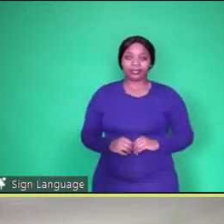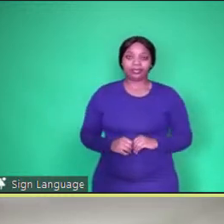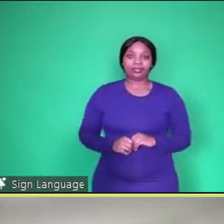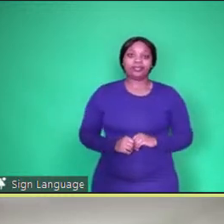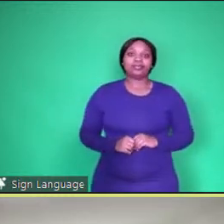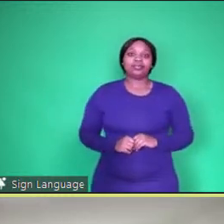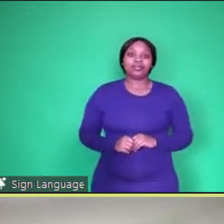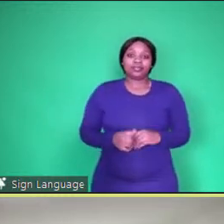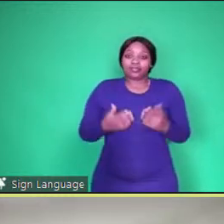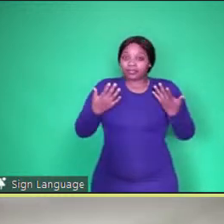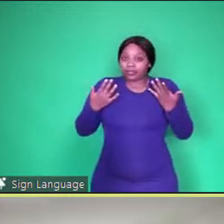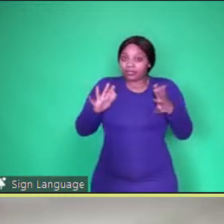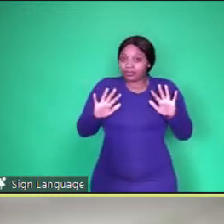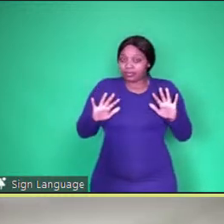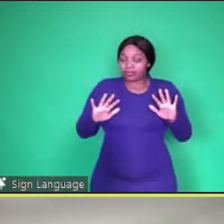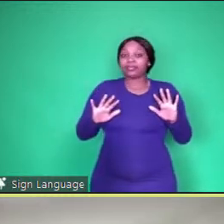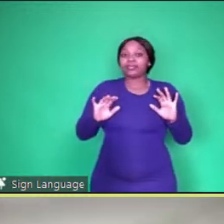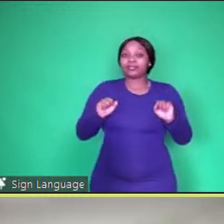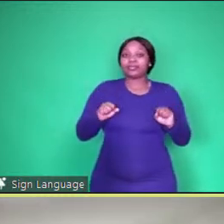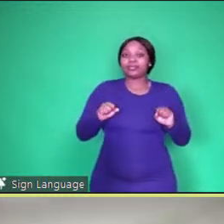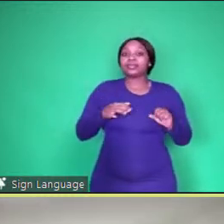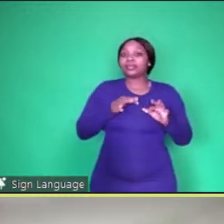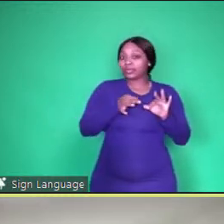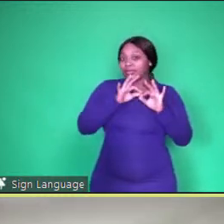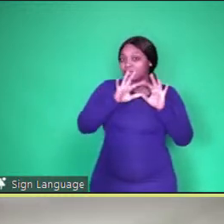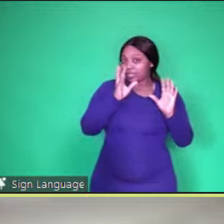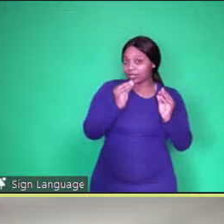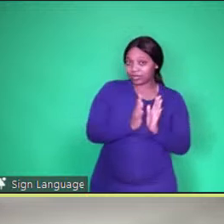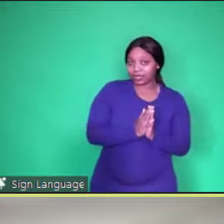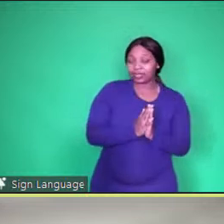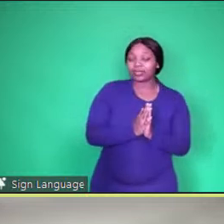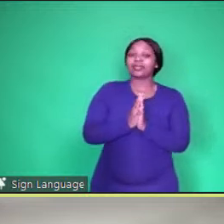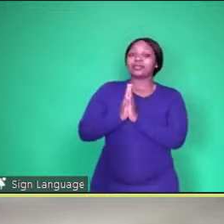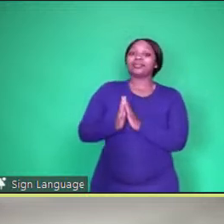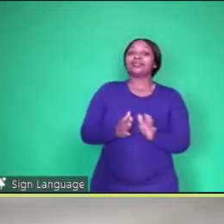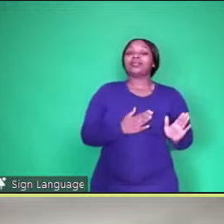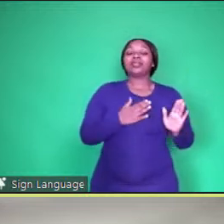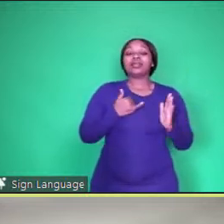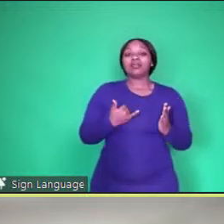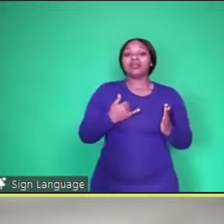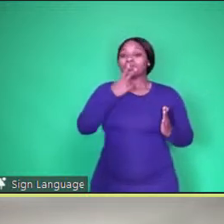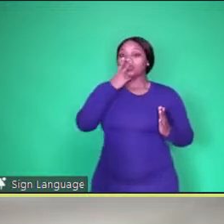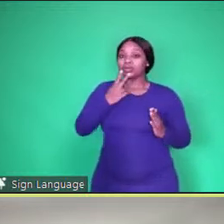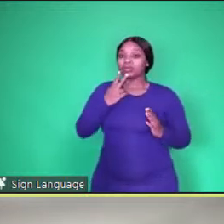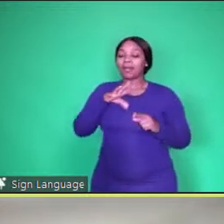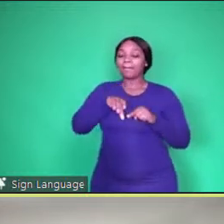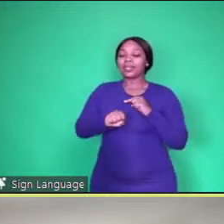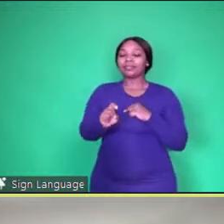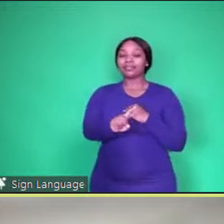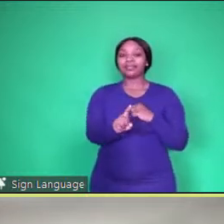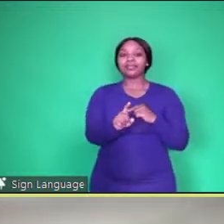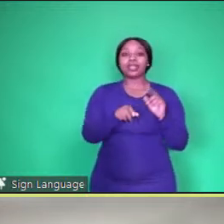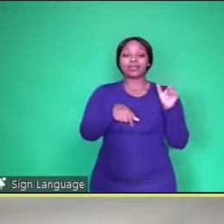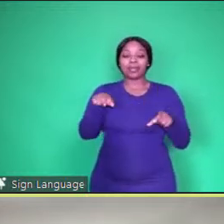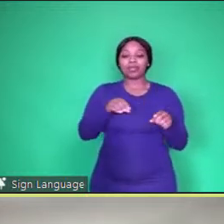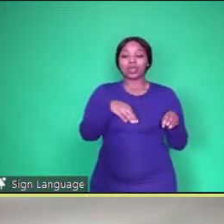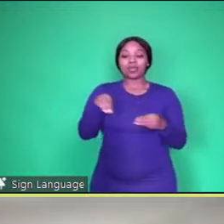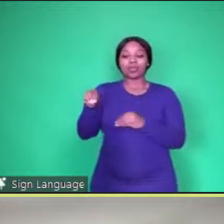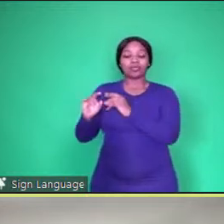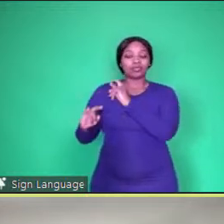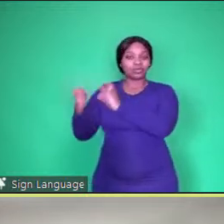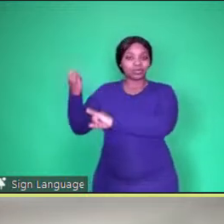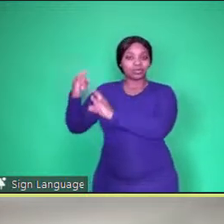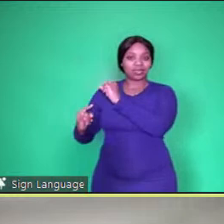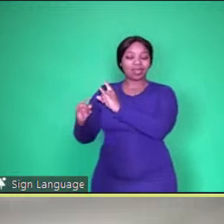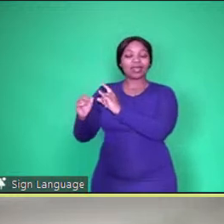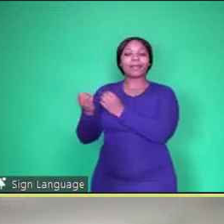Having said all that, we do find that in terms of people moving into cities, that a large proportion of migrants